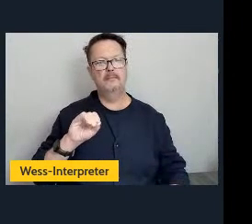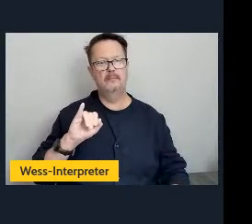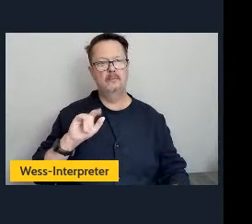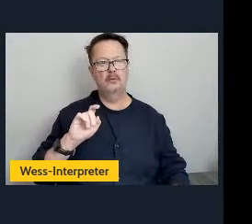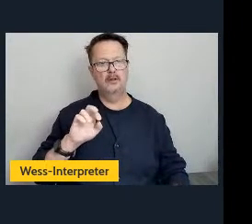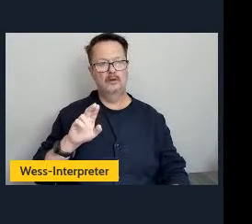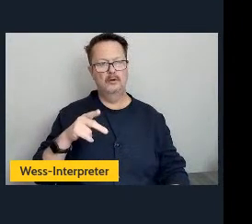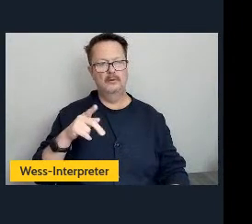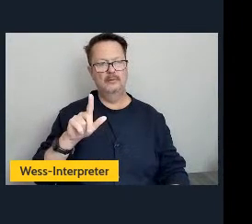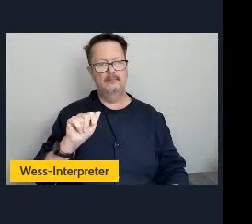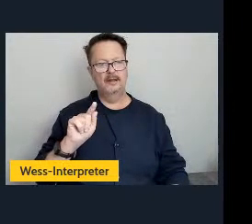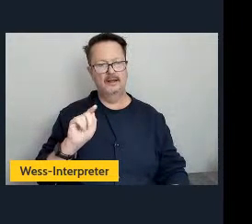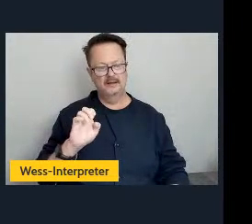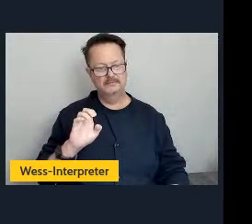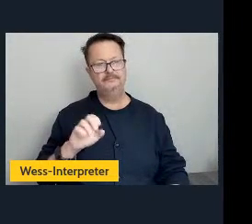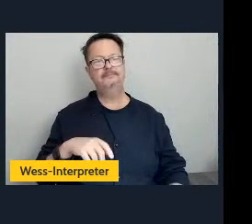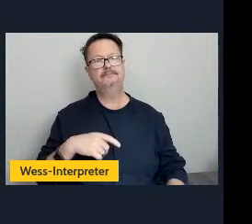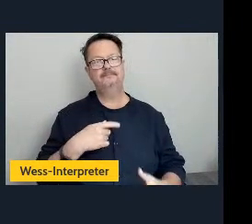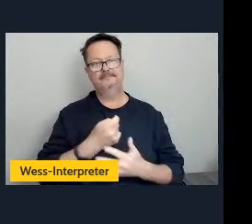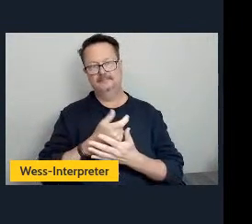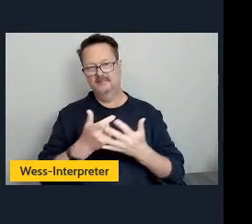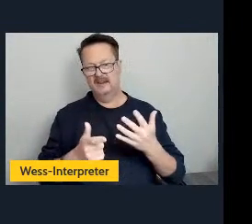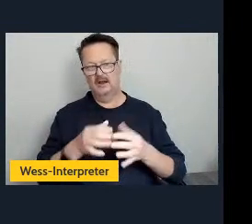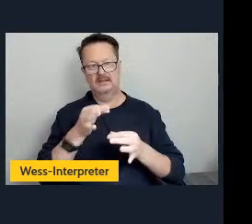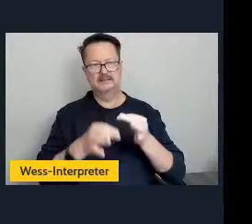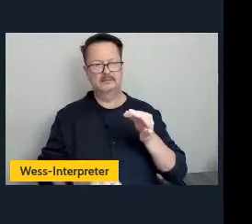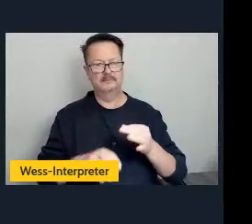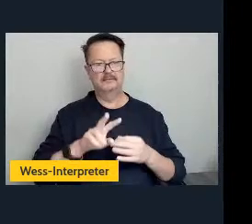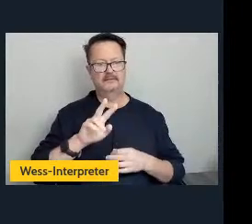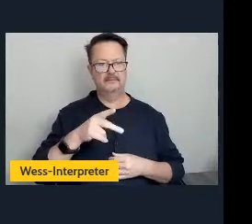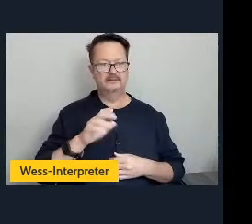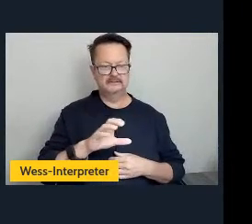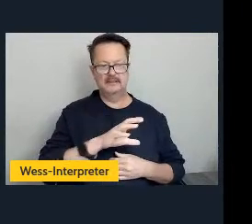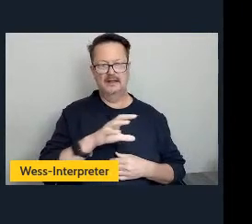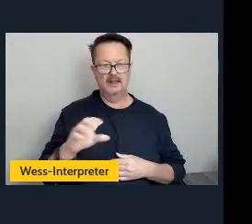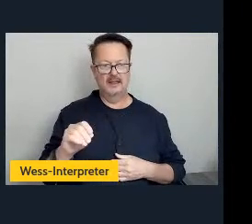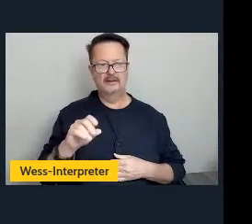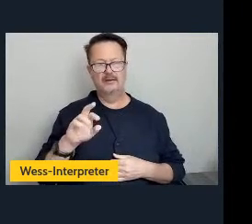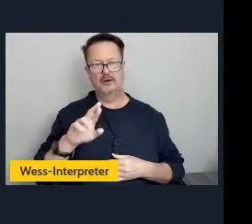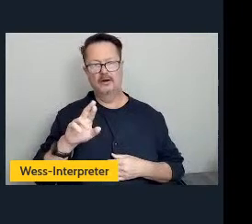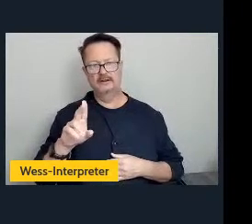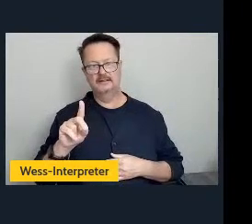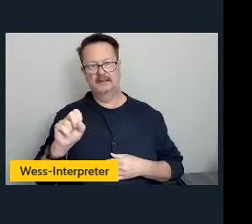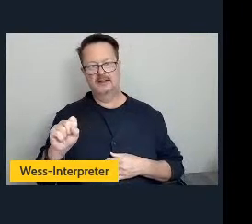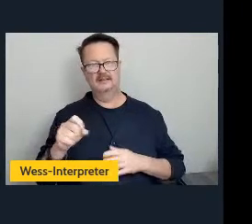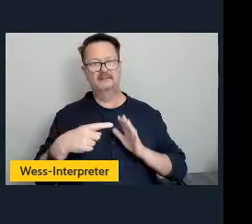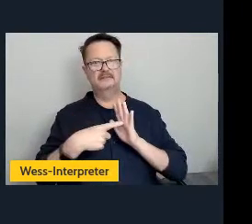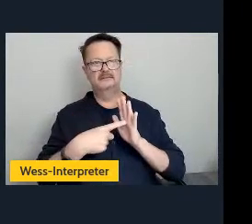Now I'm going to create a simple VPC and an RDS instance.